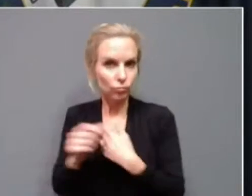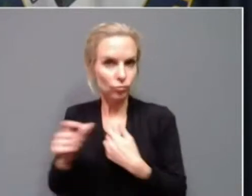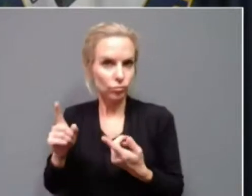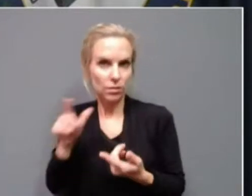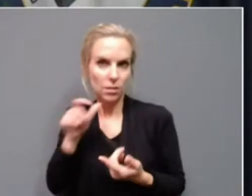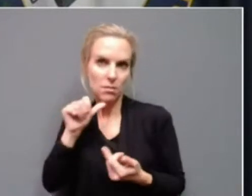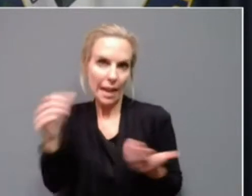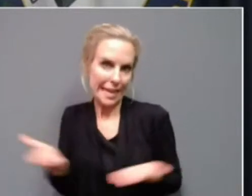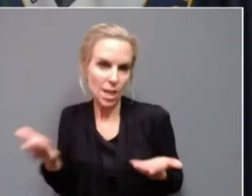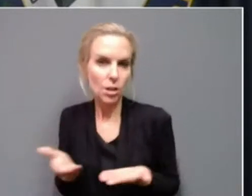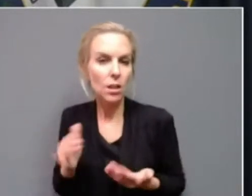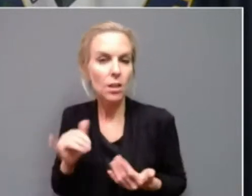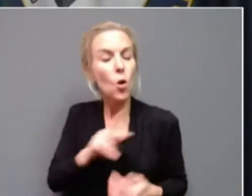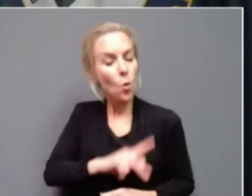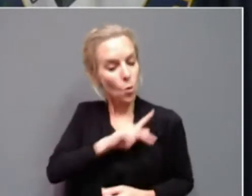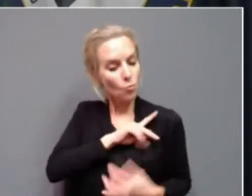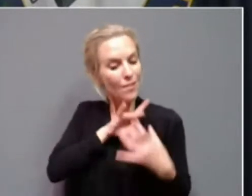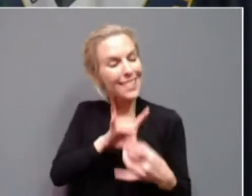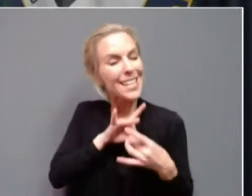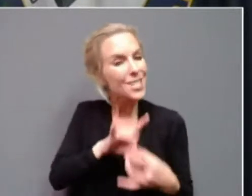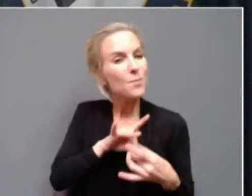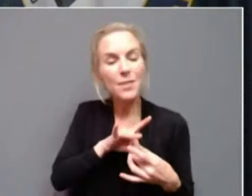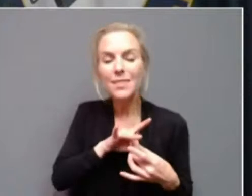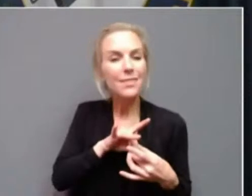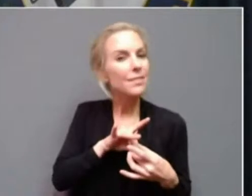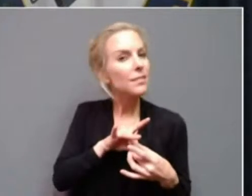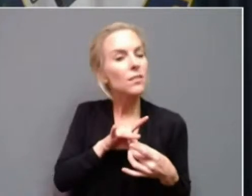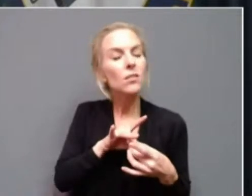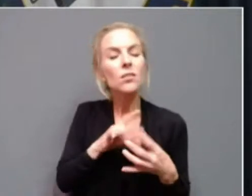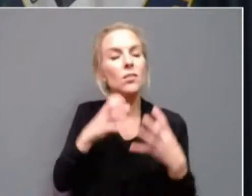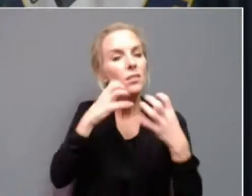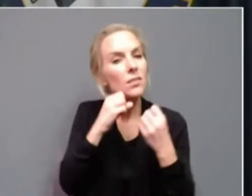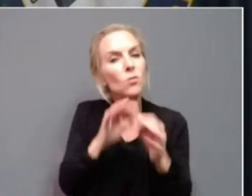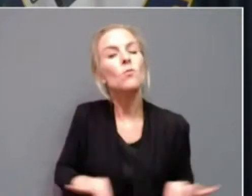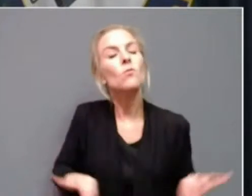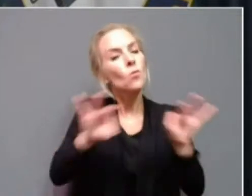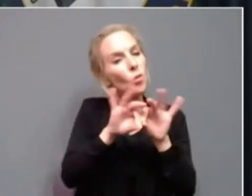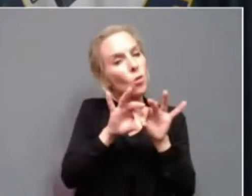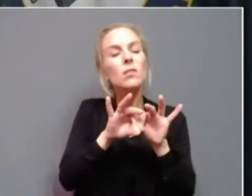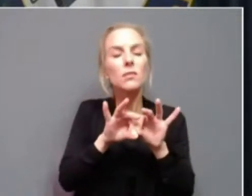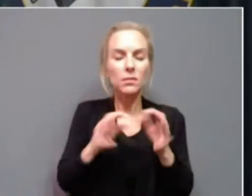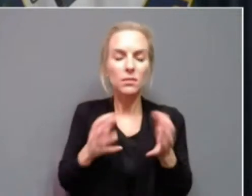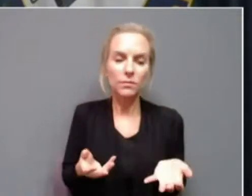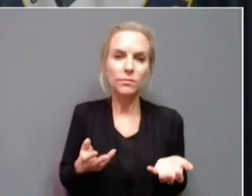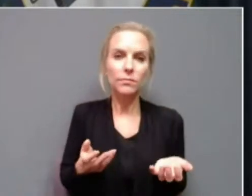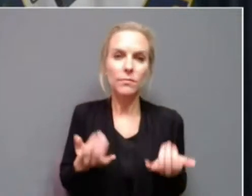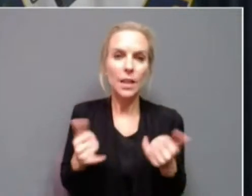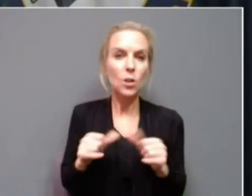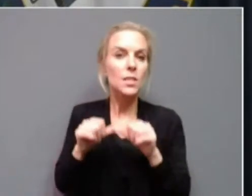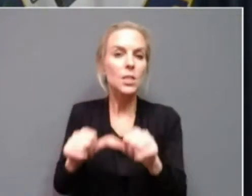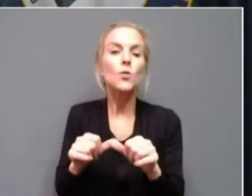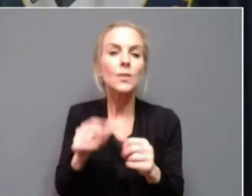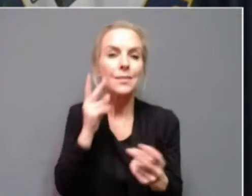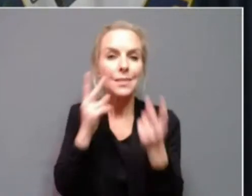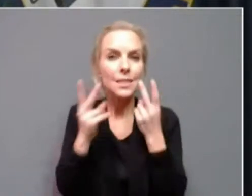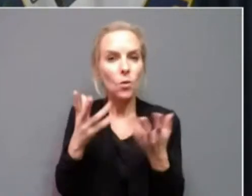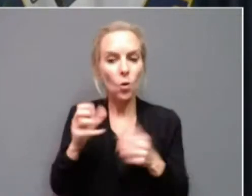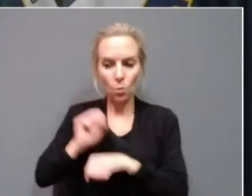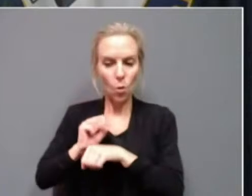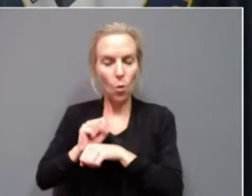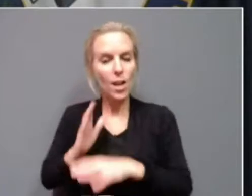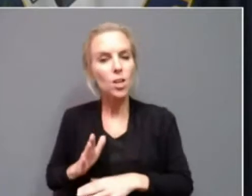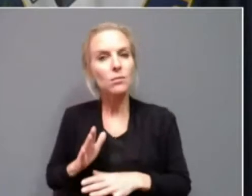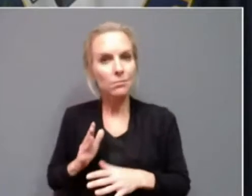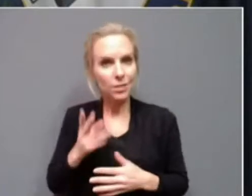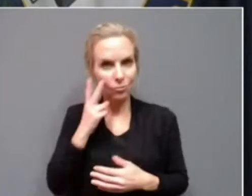personal relationships, which we heard about, matter so much. The next thing that I think we're going to continue to see are employers. We saw our